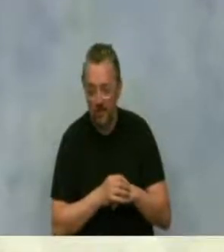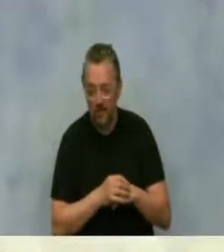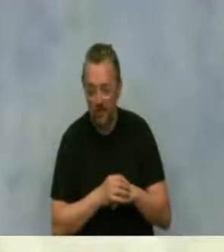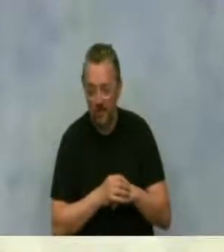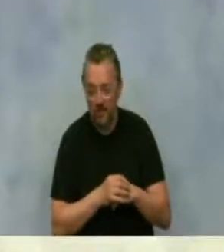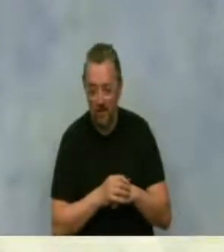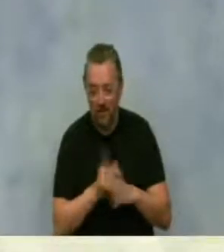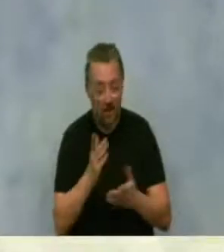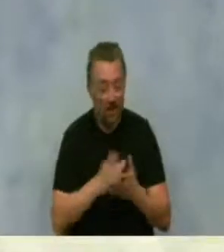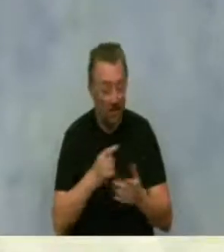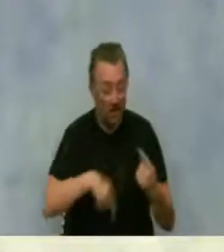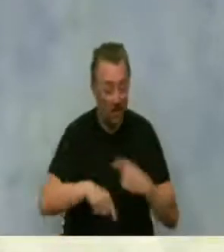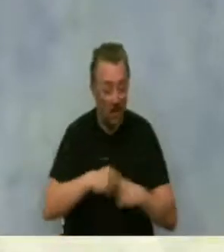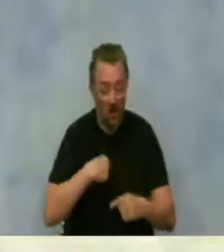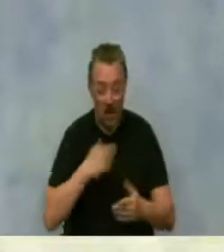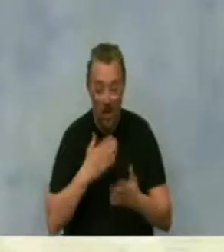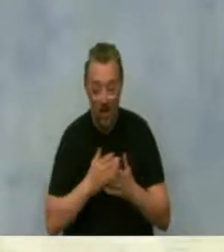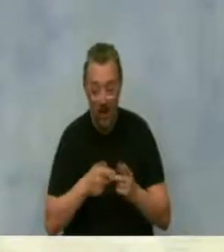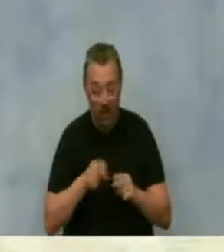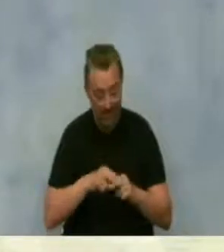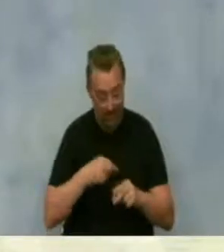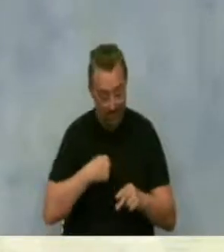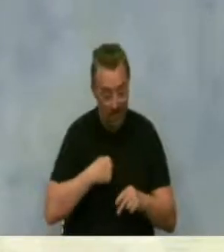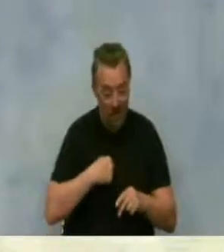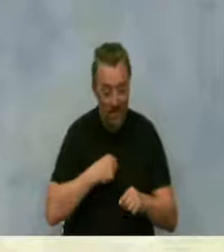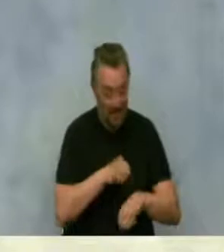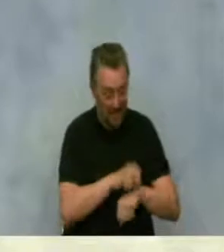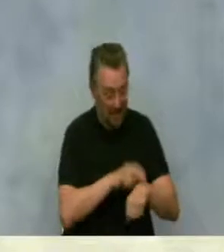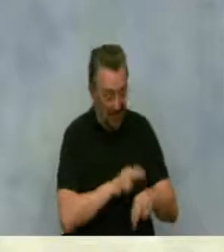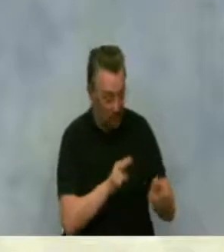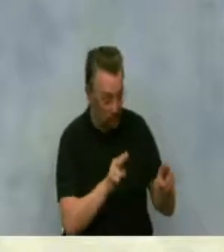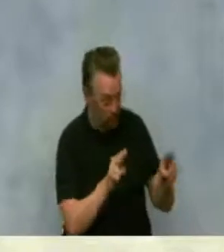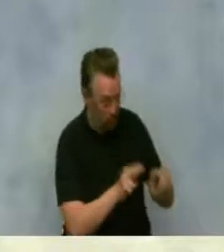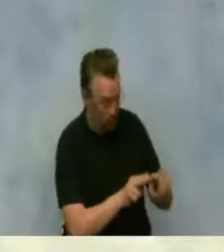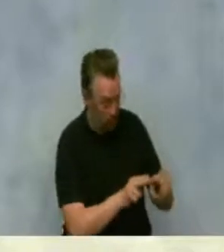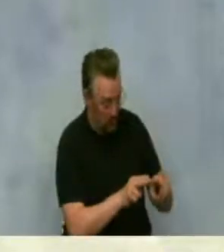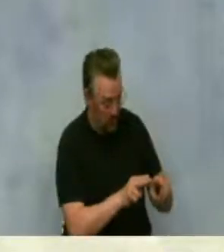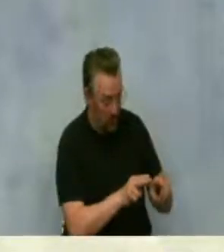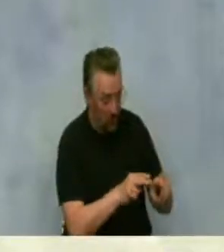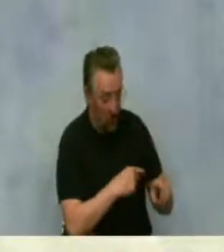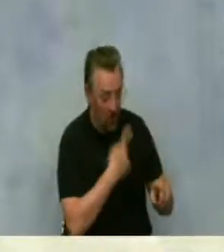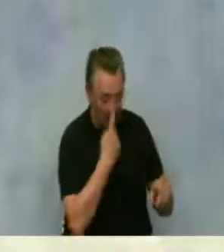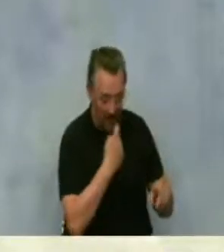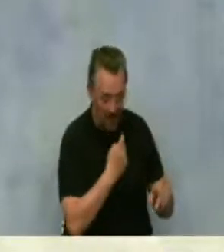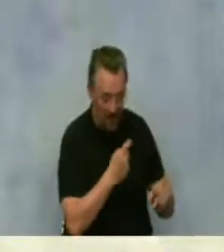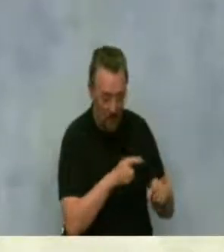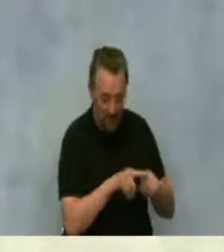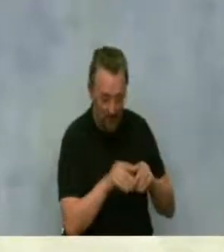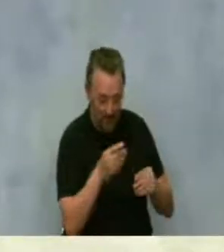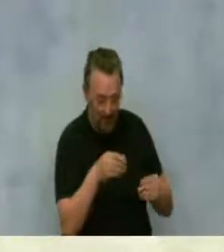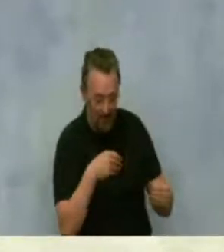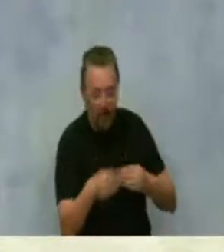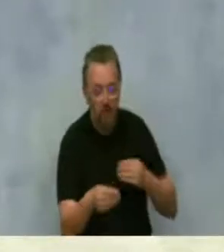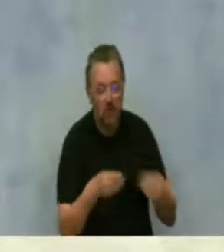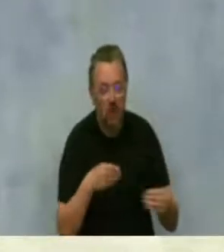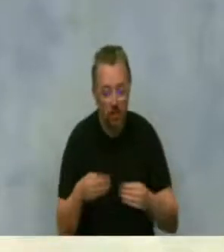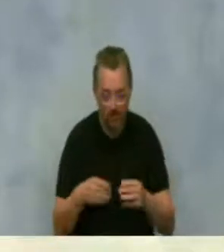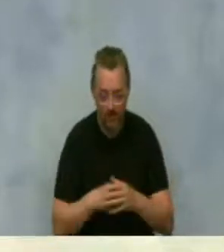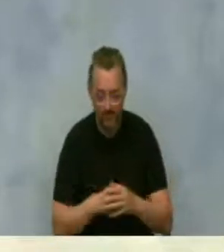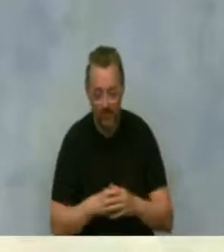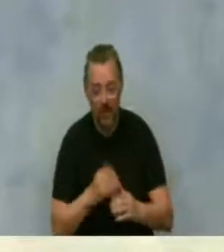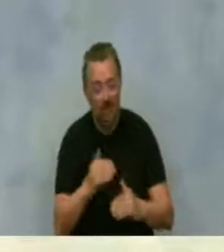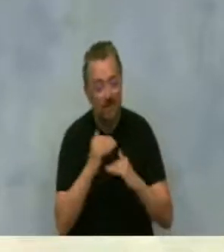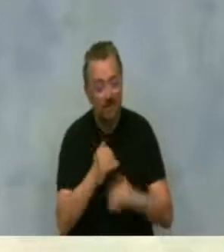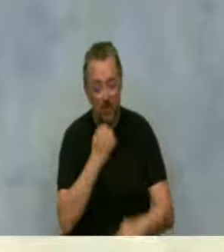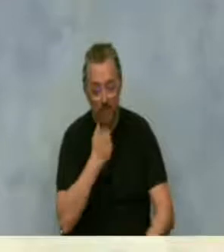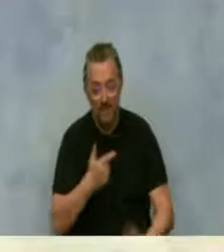that we've got a reduced staffing level in some areas. Looking on at section 7, we do explain that the